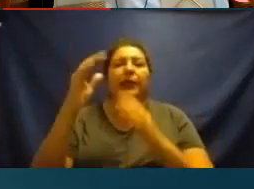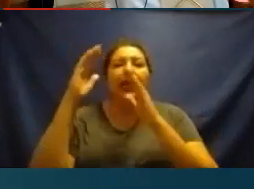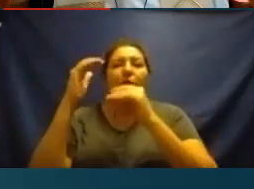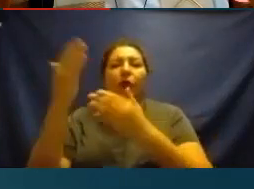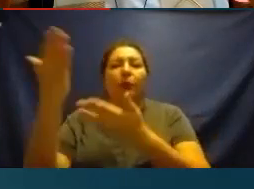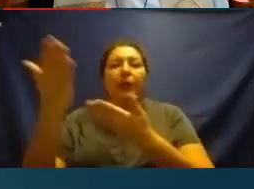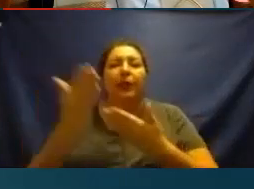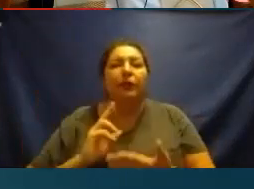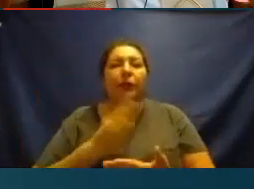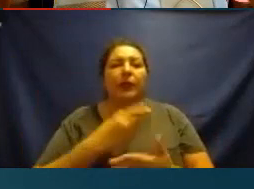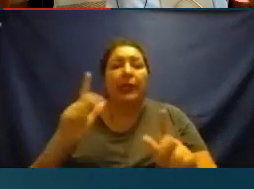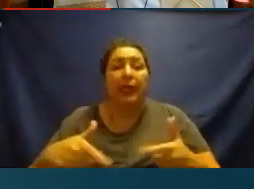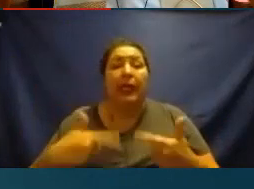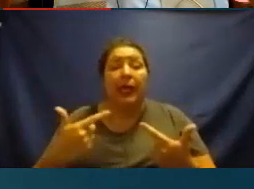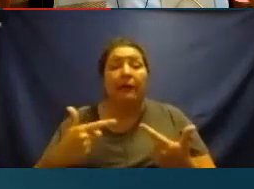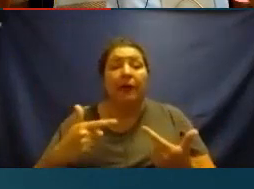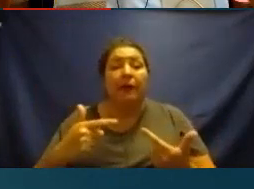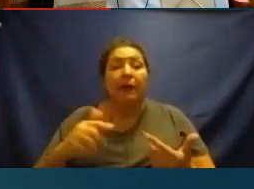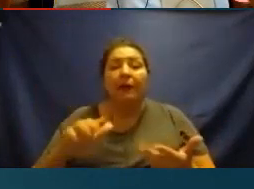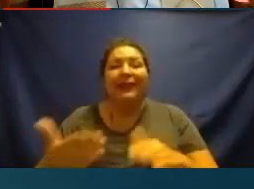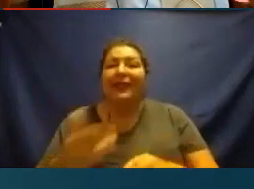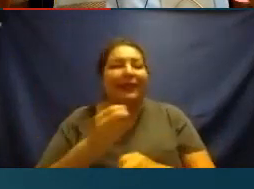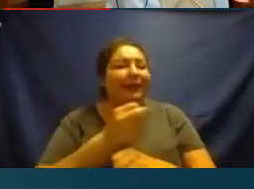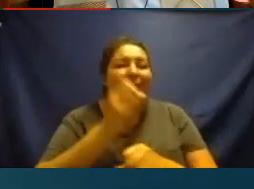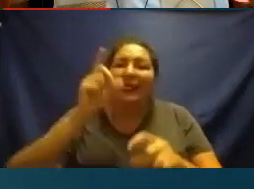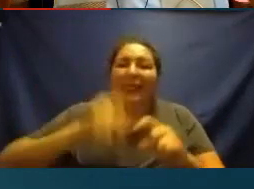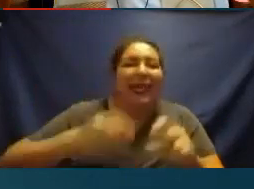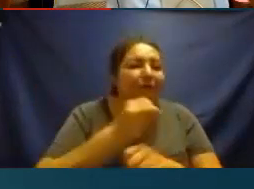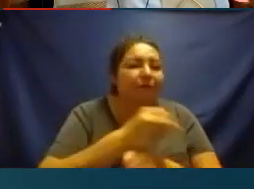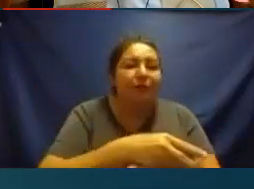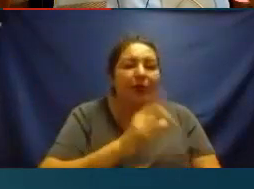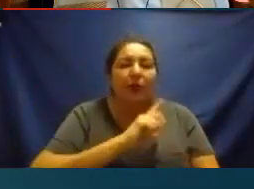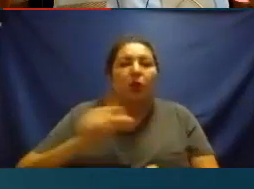that death cannot overcome. Lord, in your mercy,